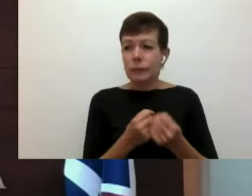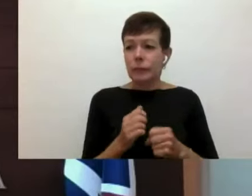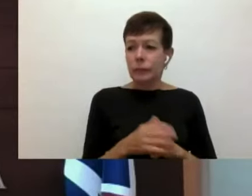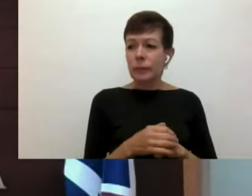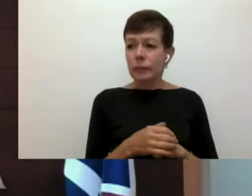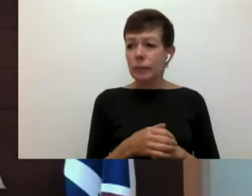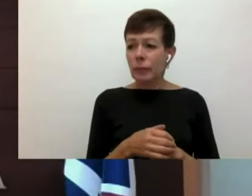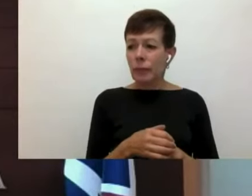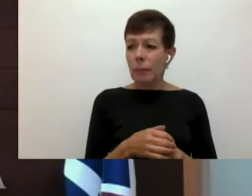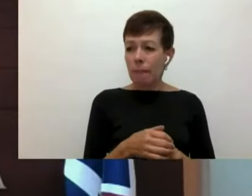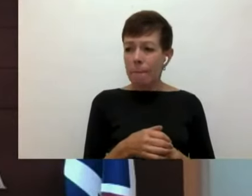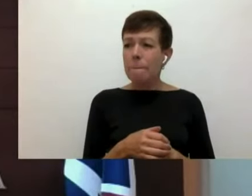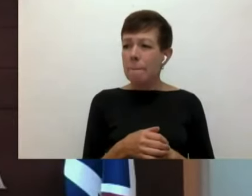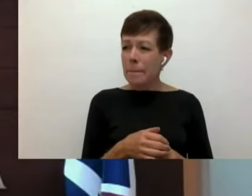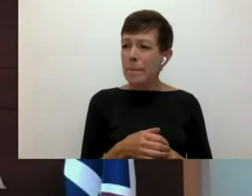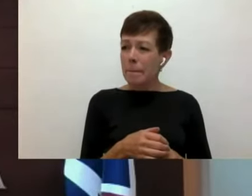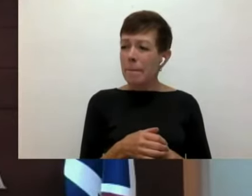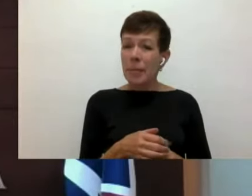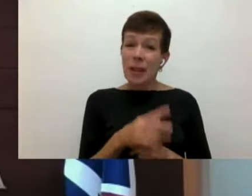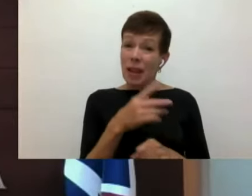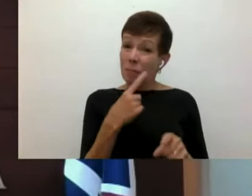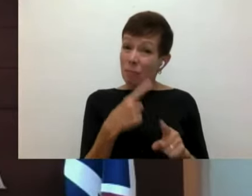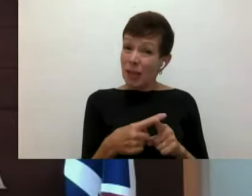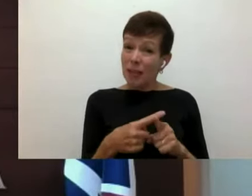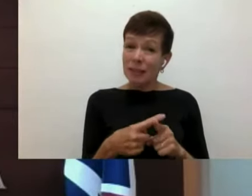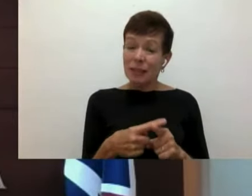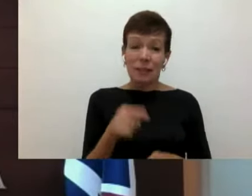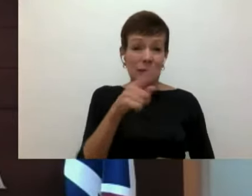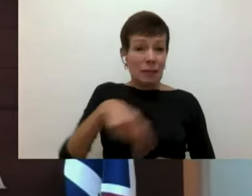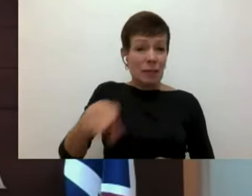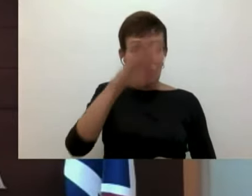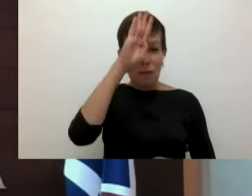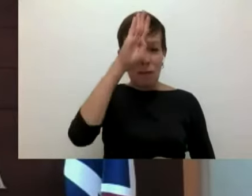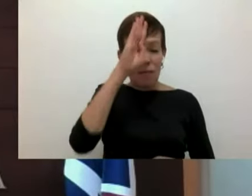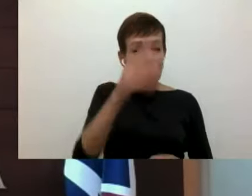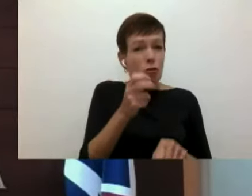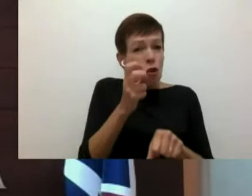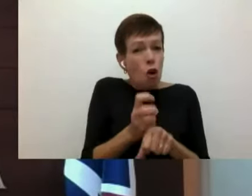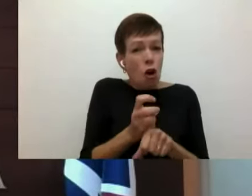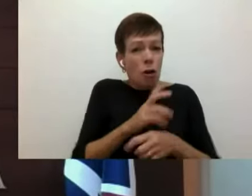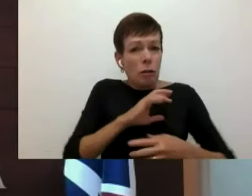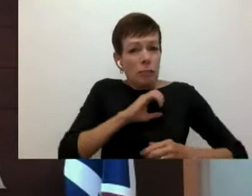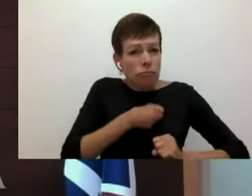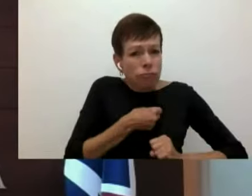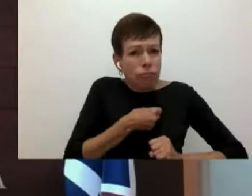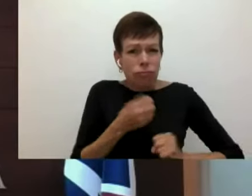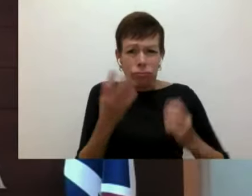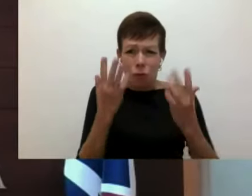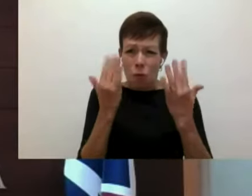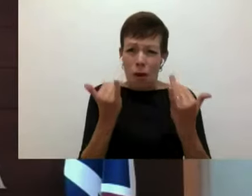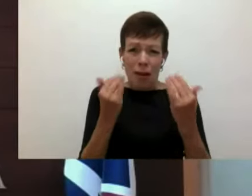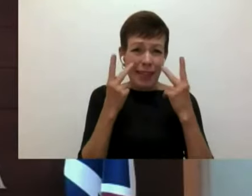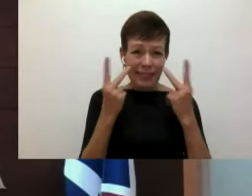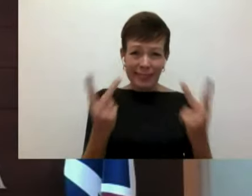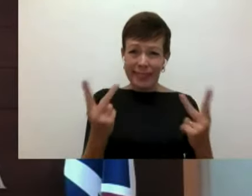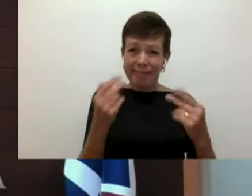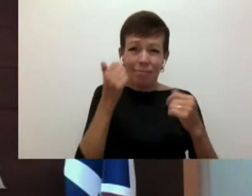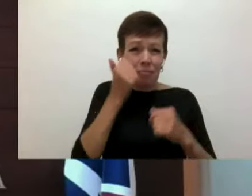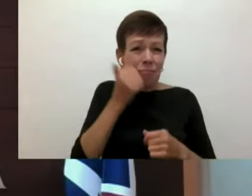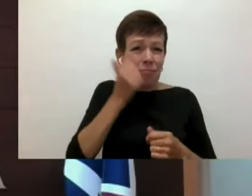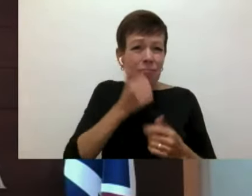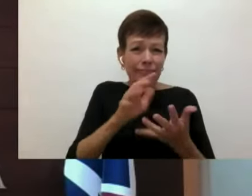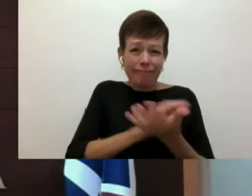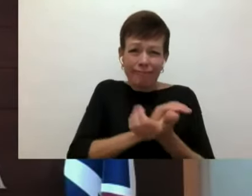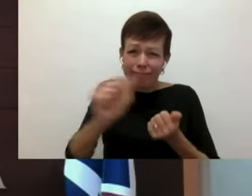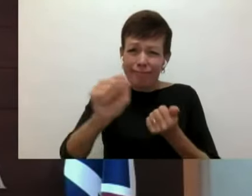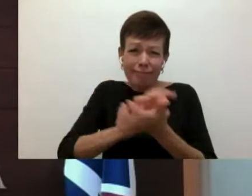from the impacts of seeing the devastating nature of these wildfires this year. Our organization in the past,